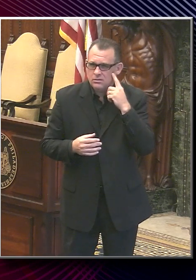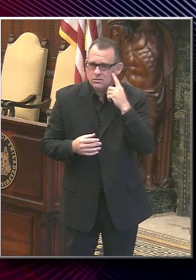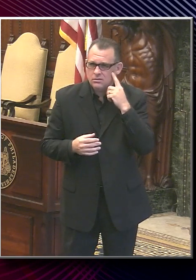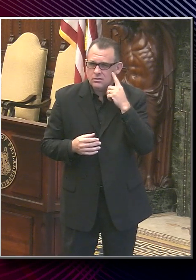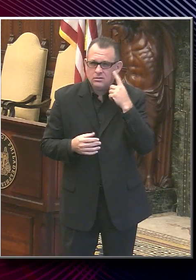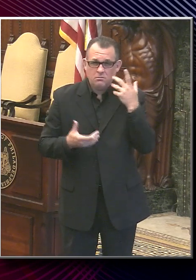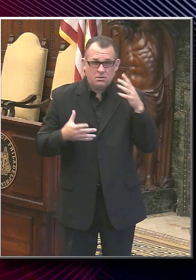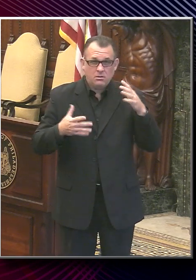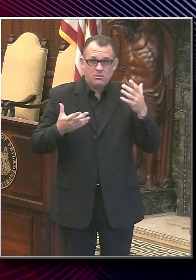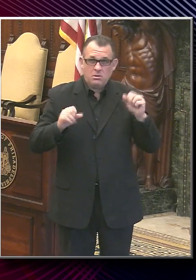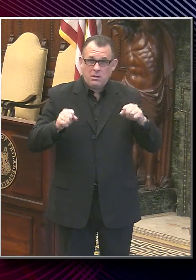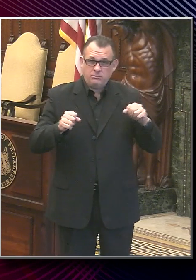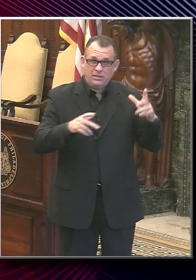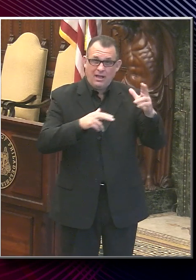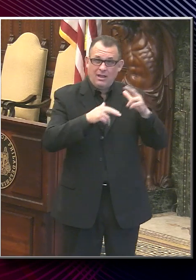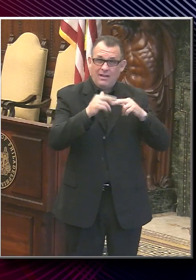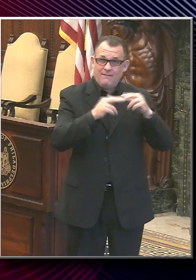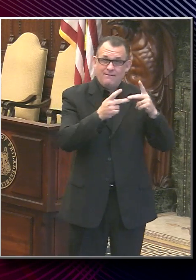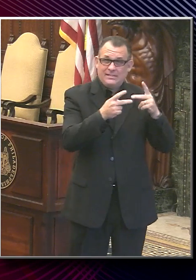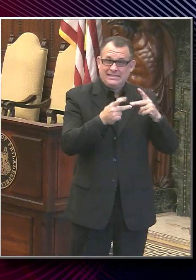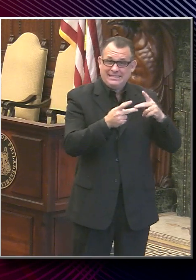to process